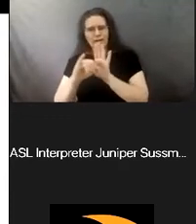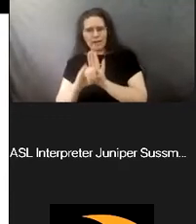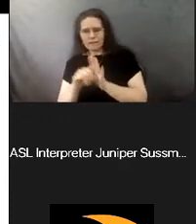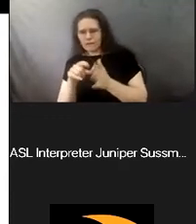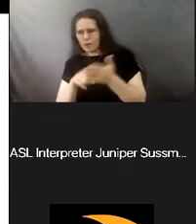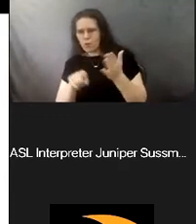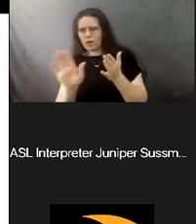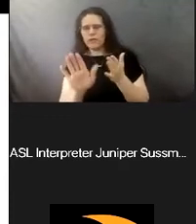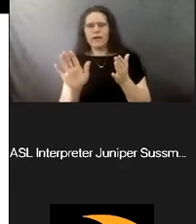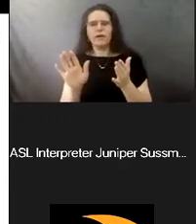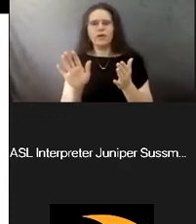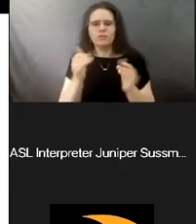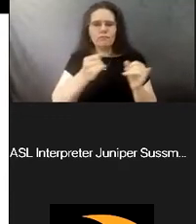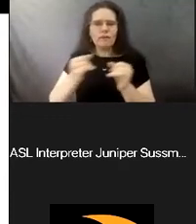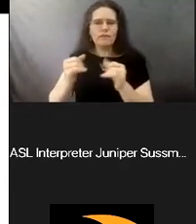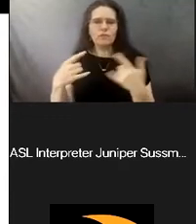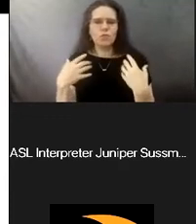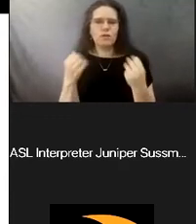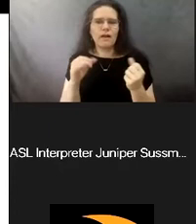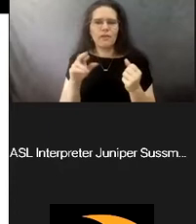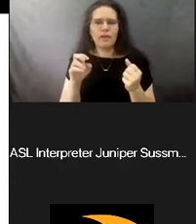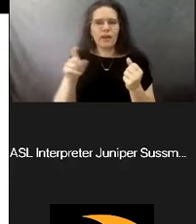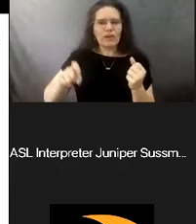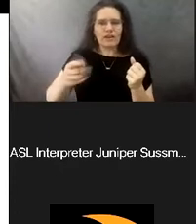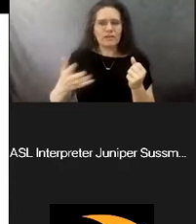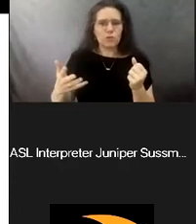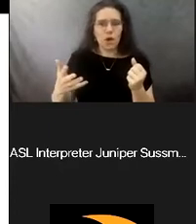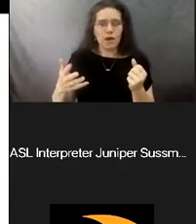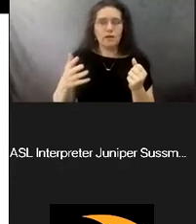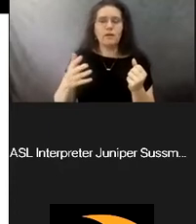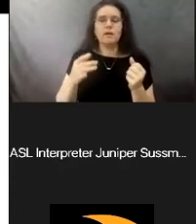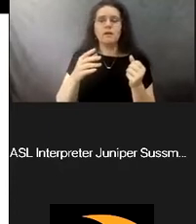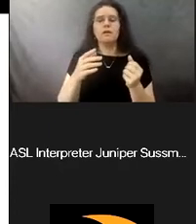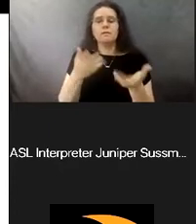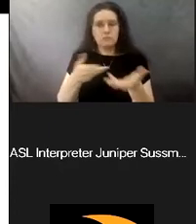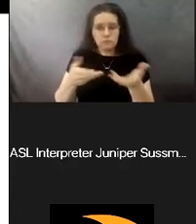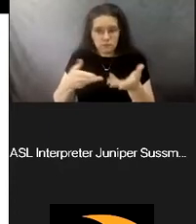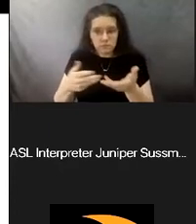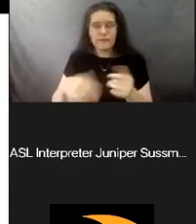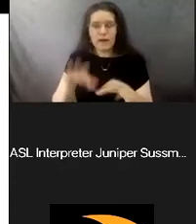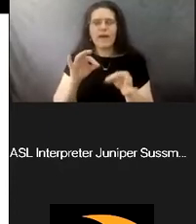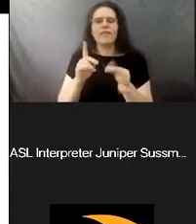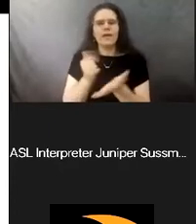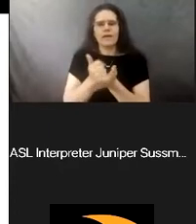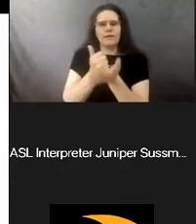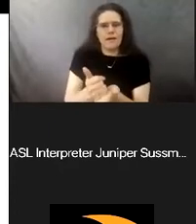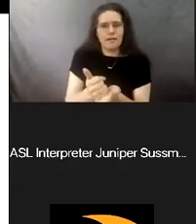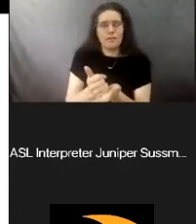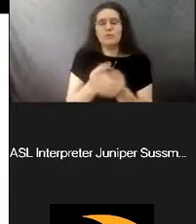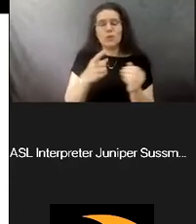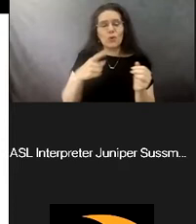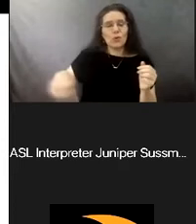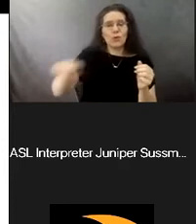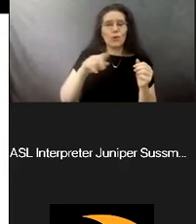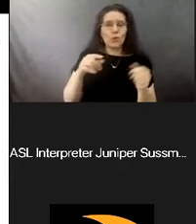individual, and then figuring out what can we do to help that. So for anybody who's on this call who works in a community health center, just kind